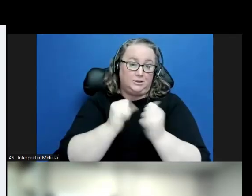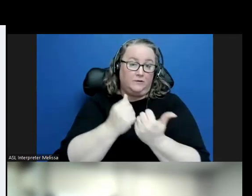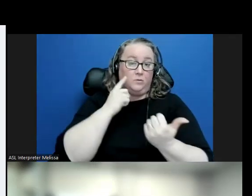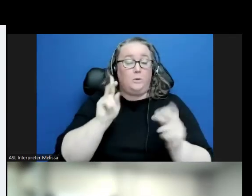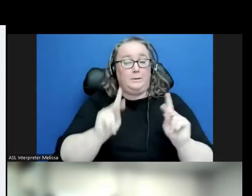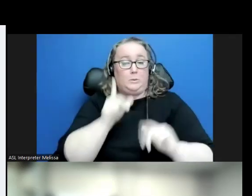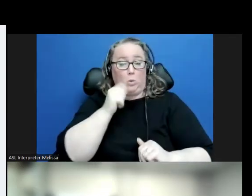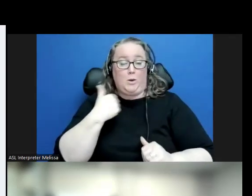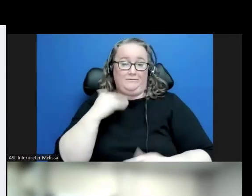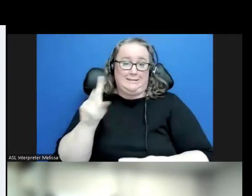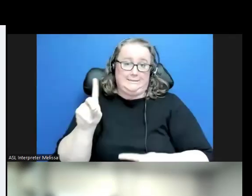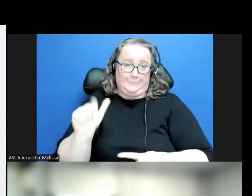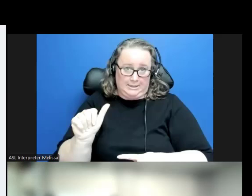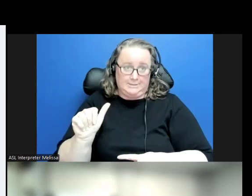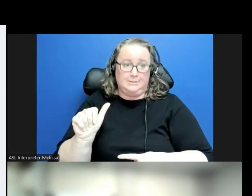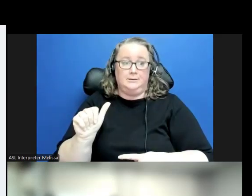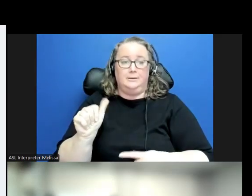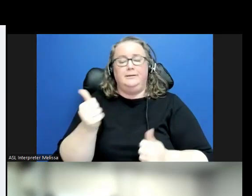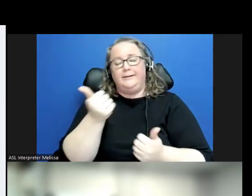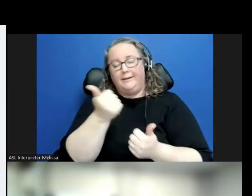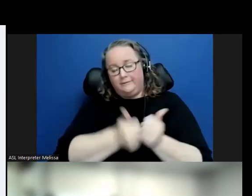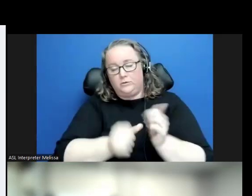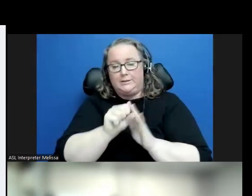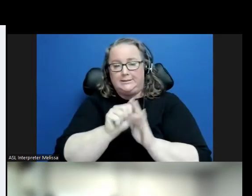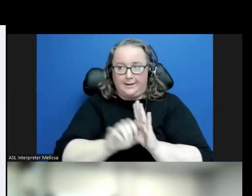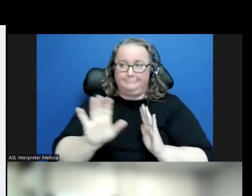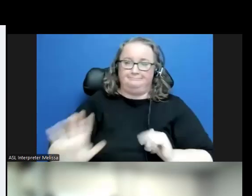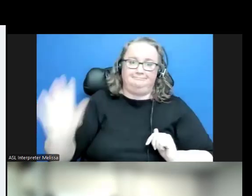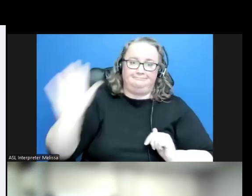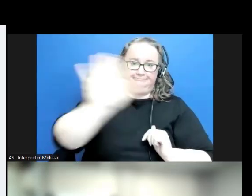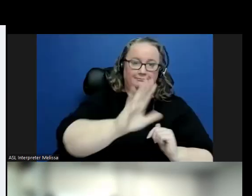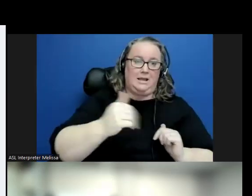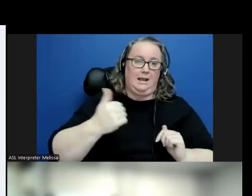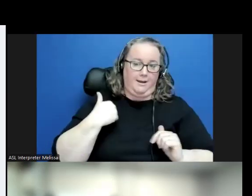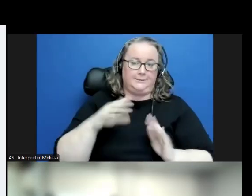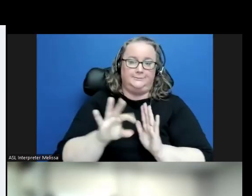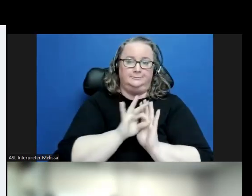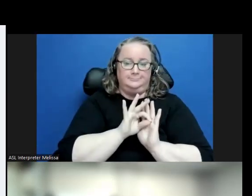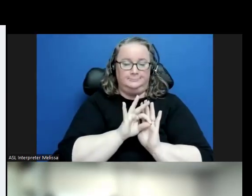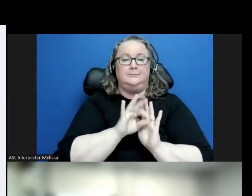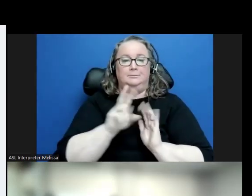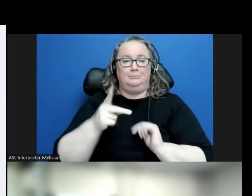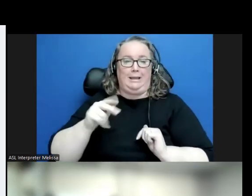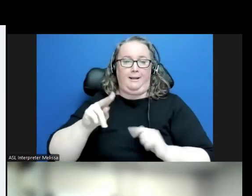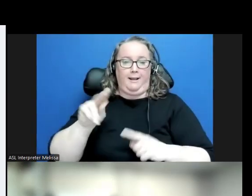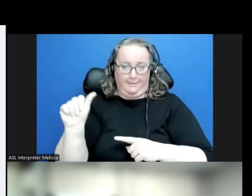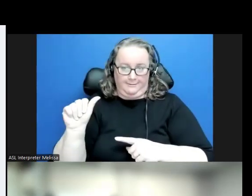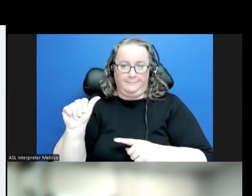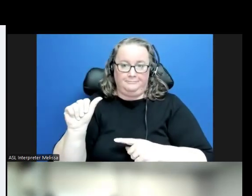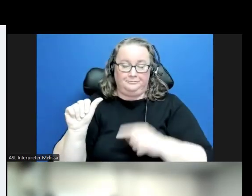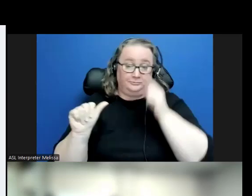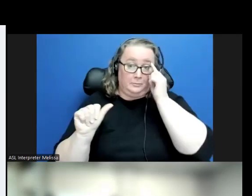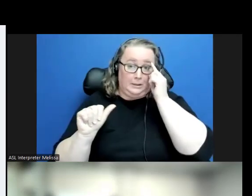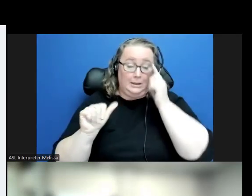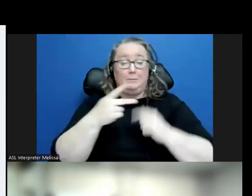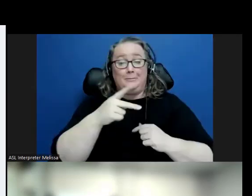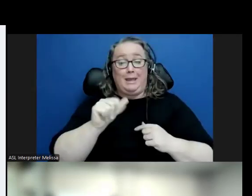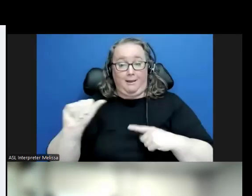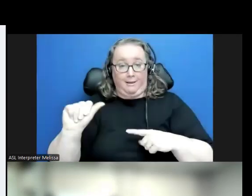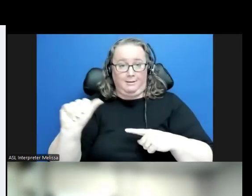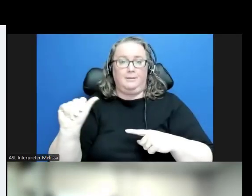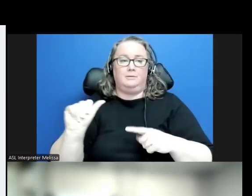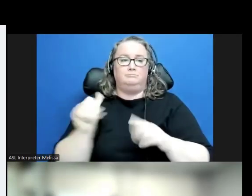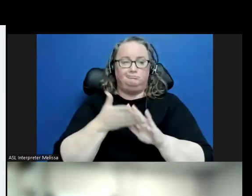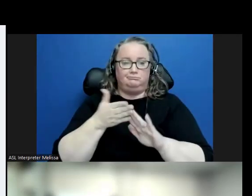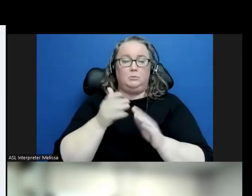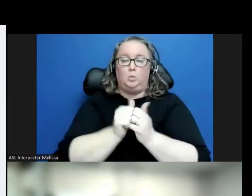with disabilities. Every state and territory has a designated P&A. P&As operate with a mandate